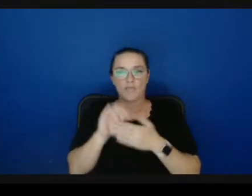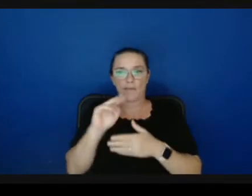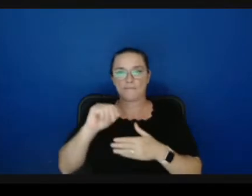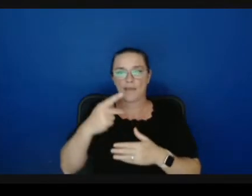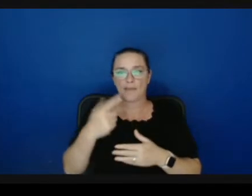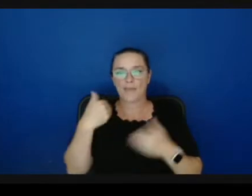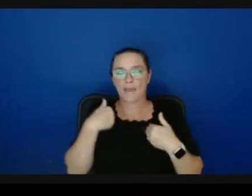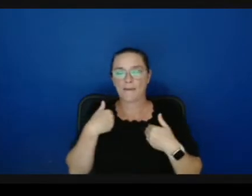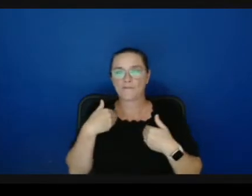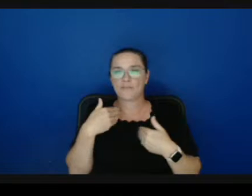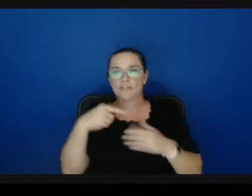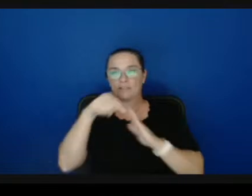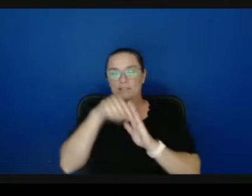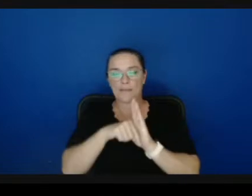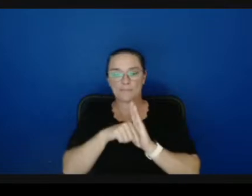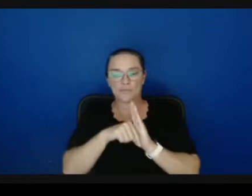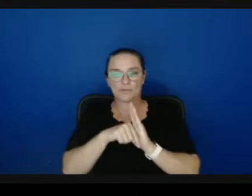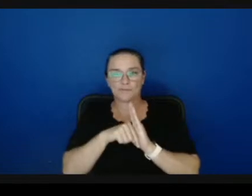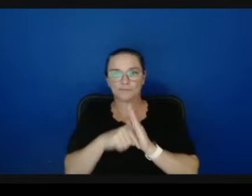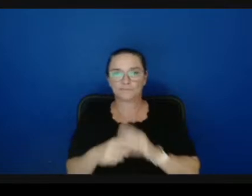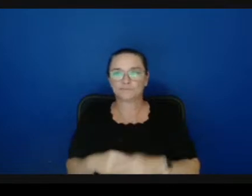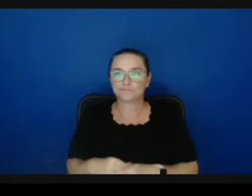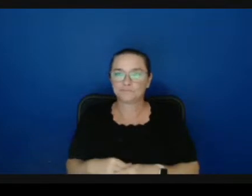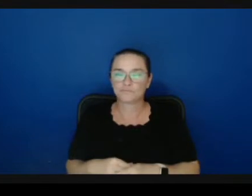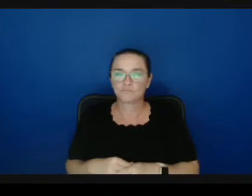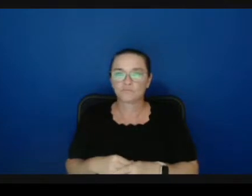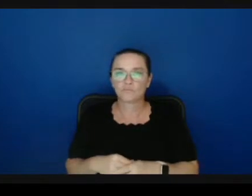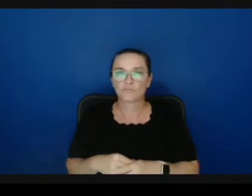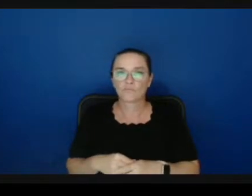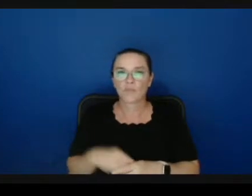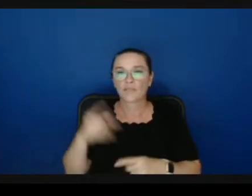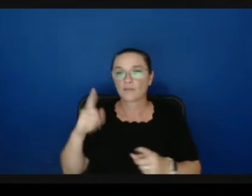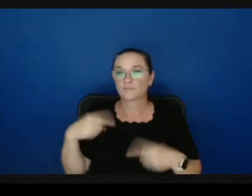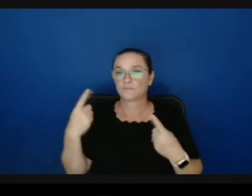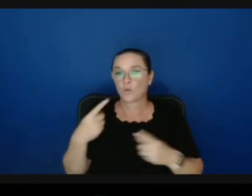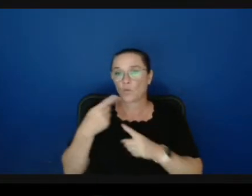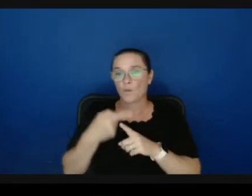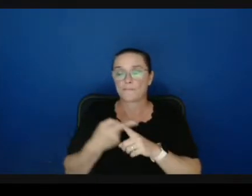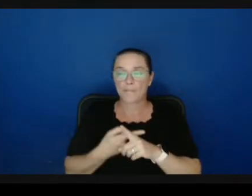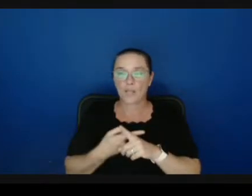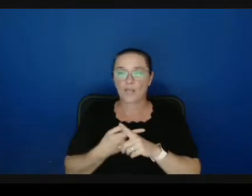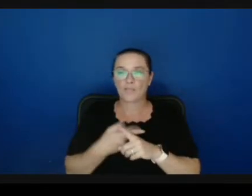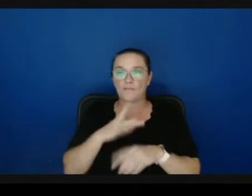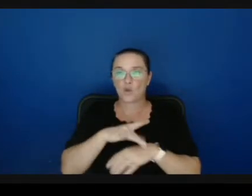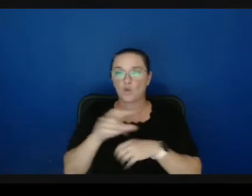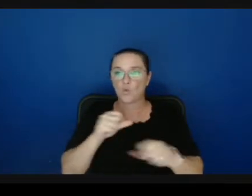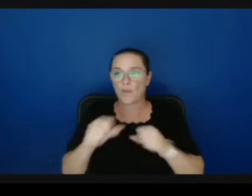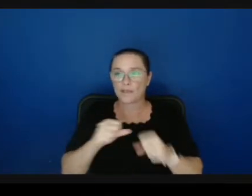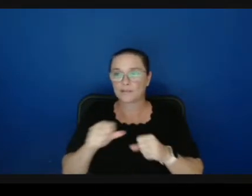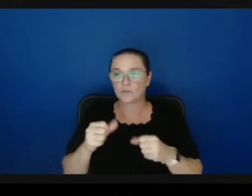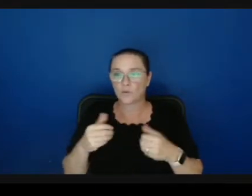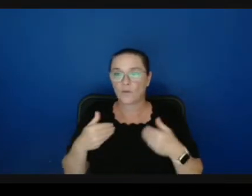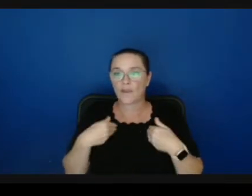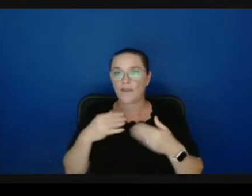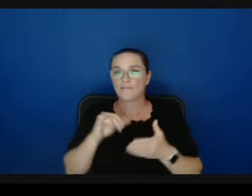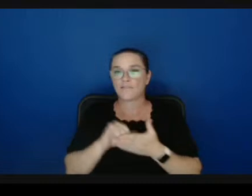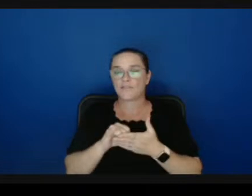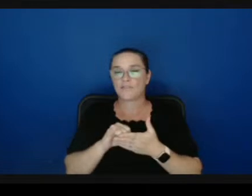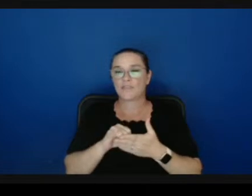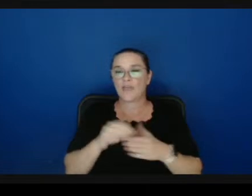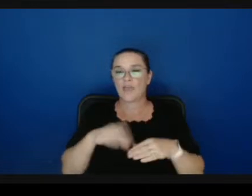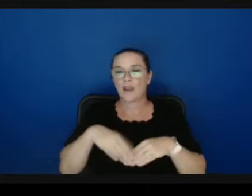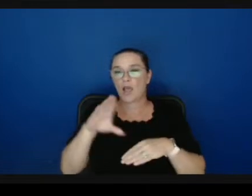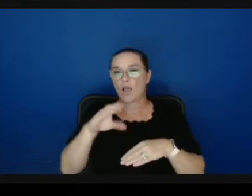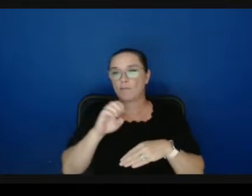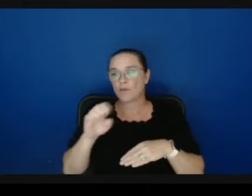way to see what's going on there. All right, so here's our last month, earthquakes per day. There was that Upper East